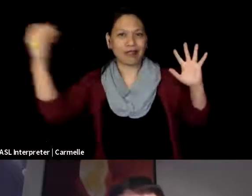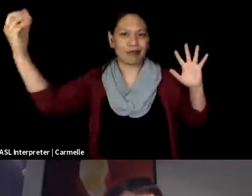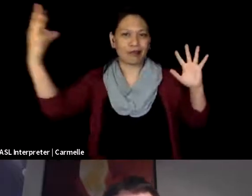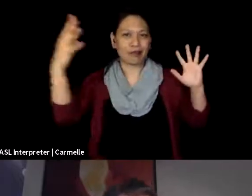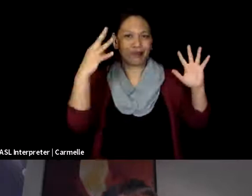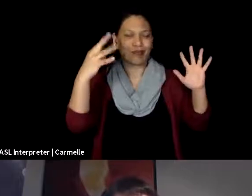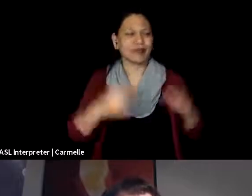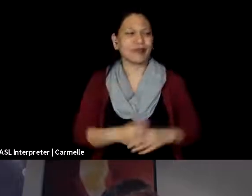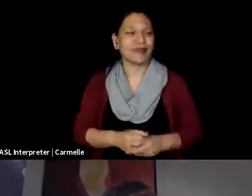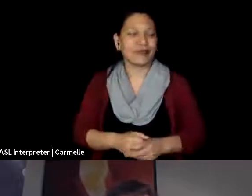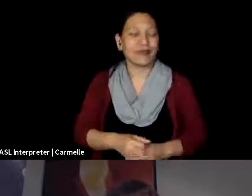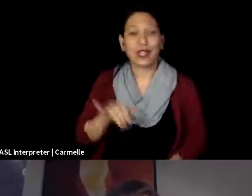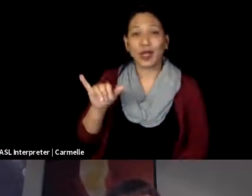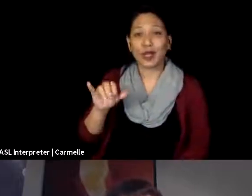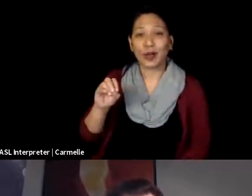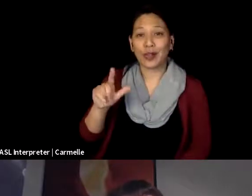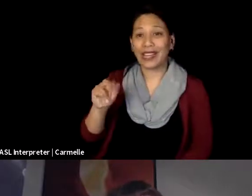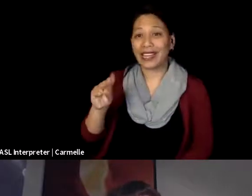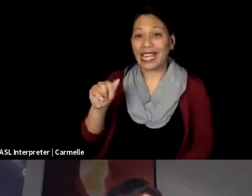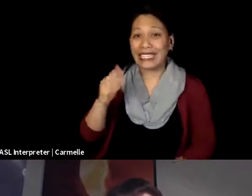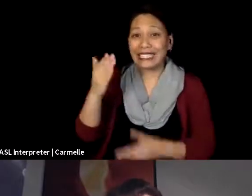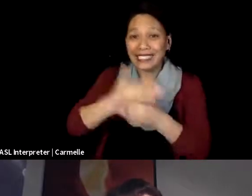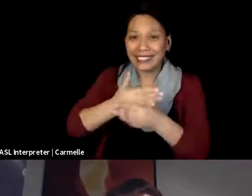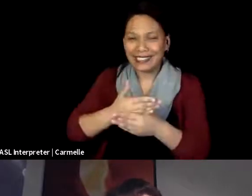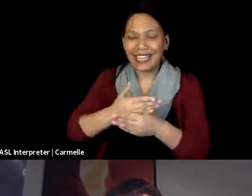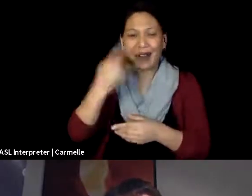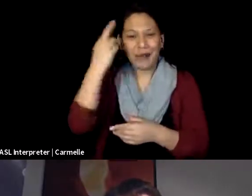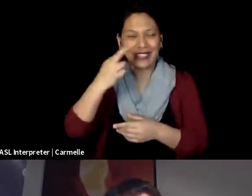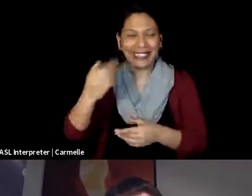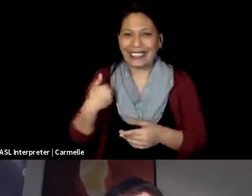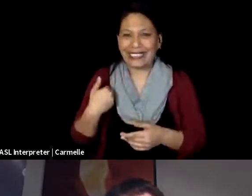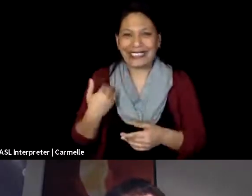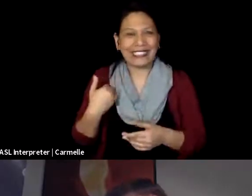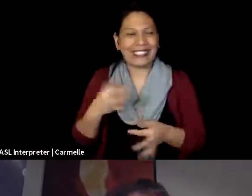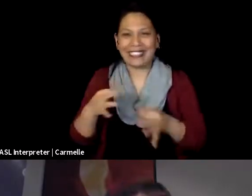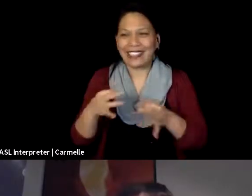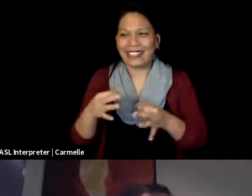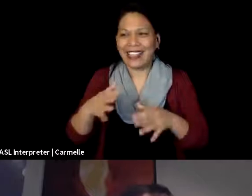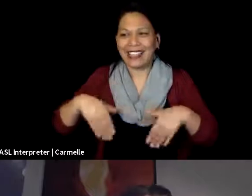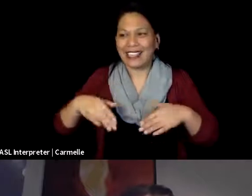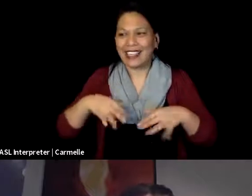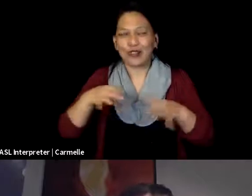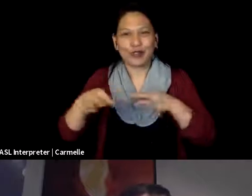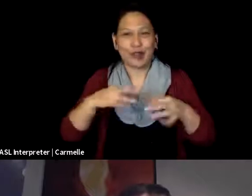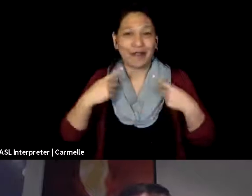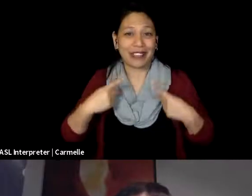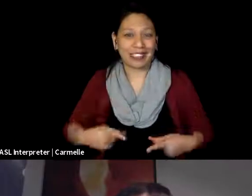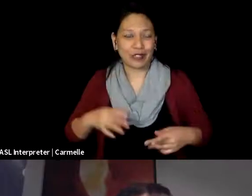And this is Yolanda speaking. I just realized I didn't give a physical descriptor. I could just do that